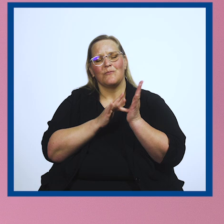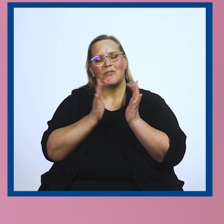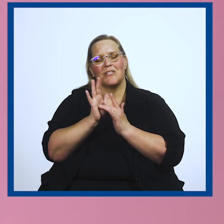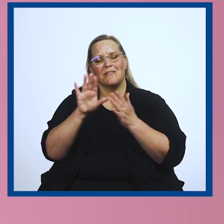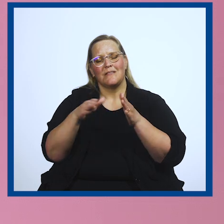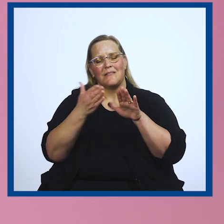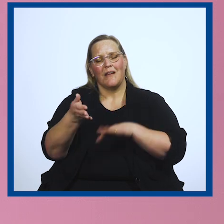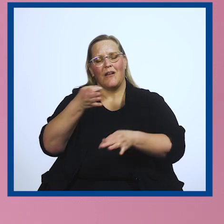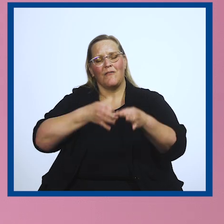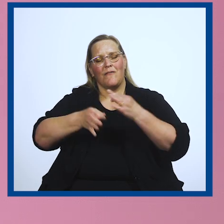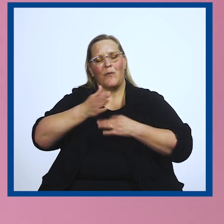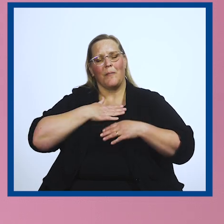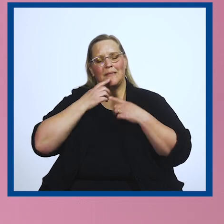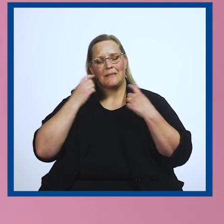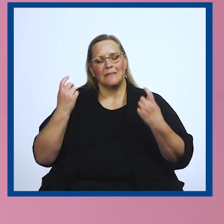for my sins.